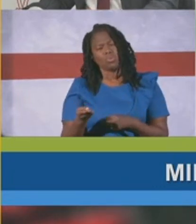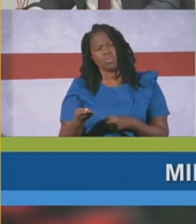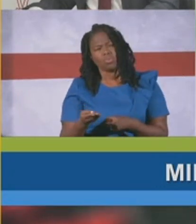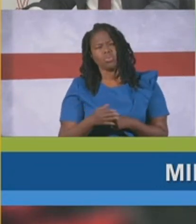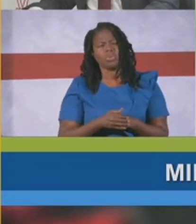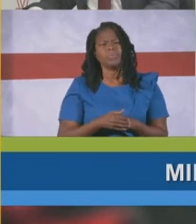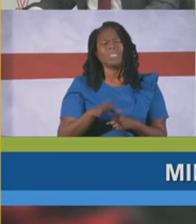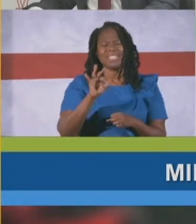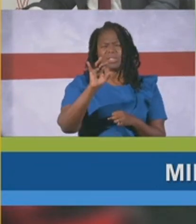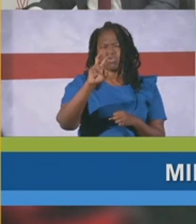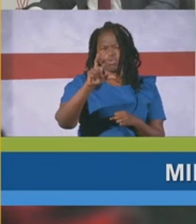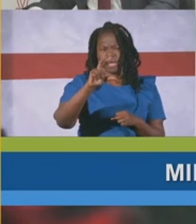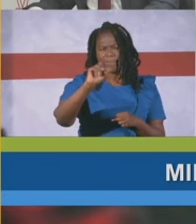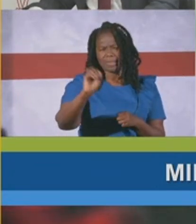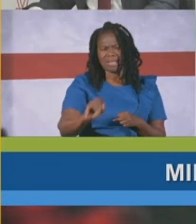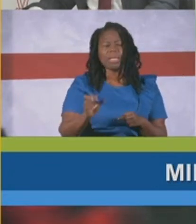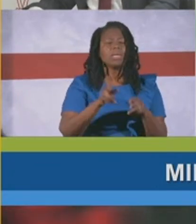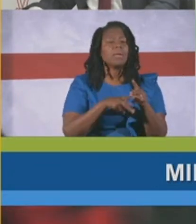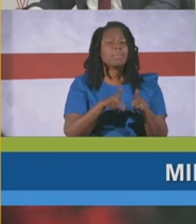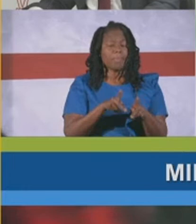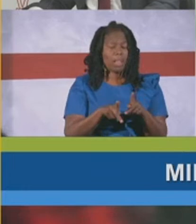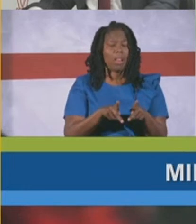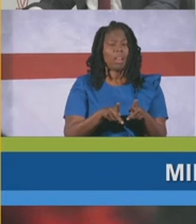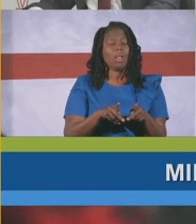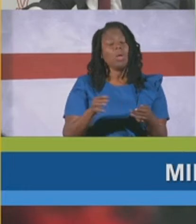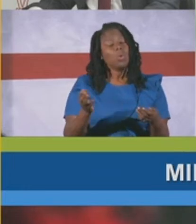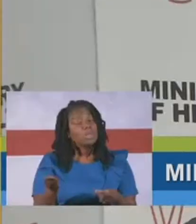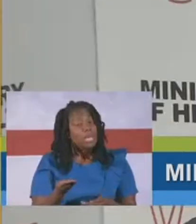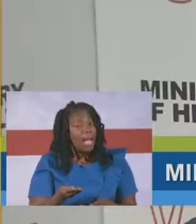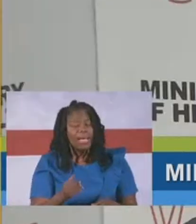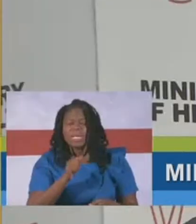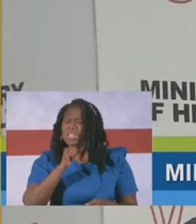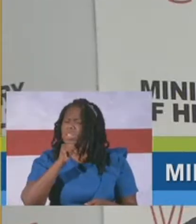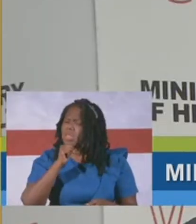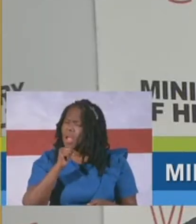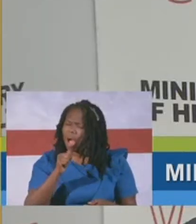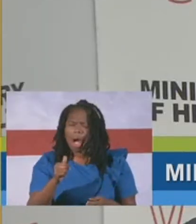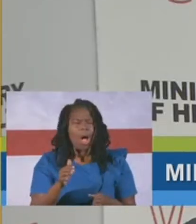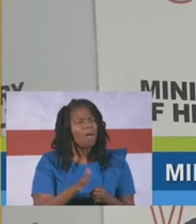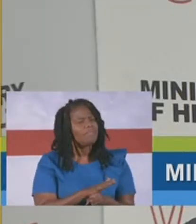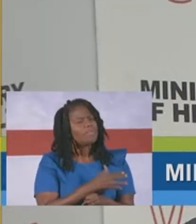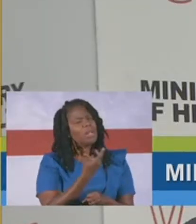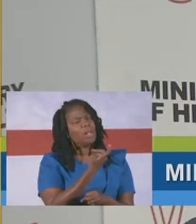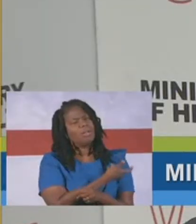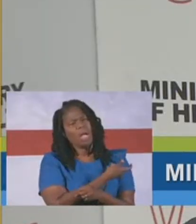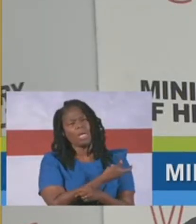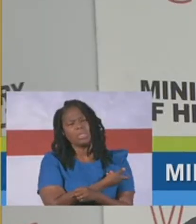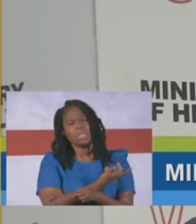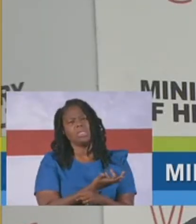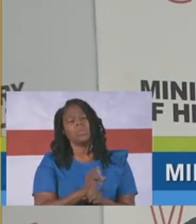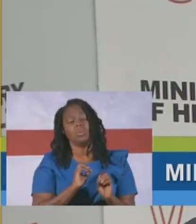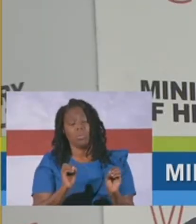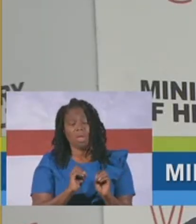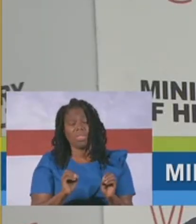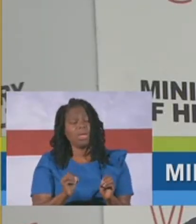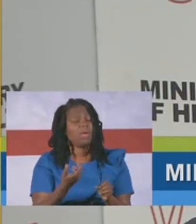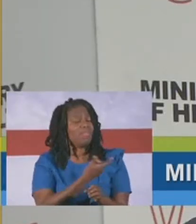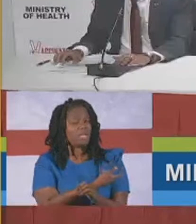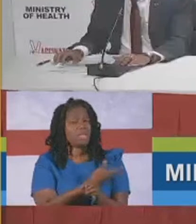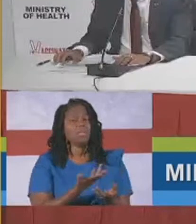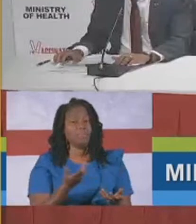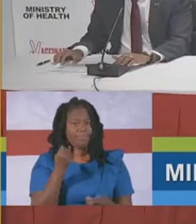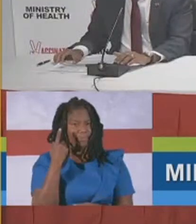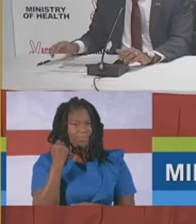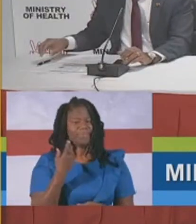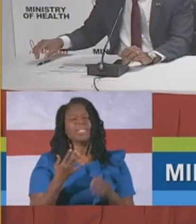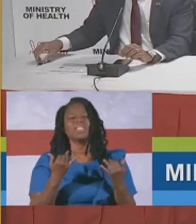approximately 93% of the persons who had passed away are not fully vaccinated. So Candice, that's my brief update for this morning.